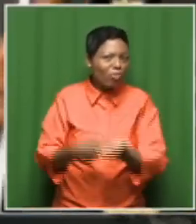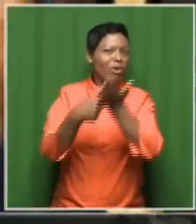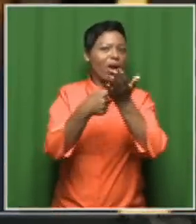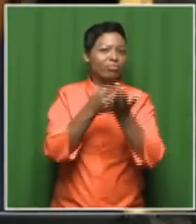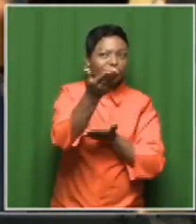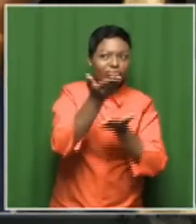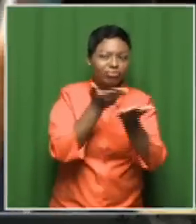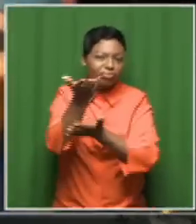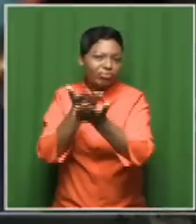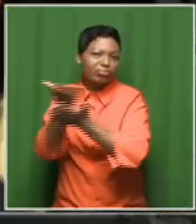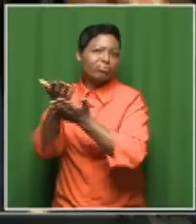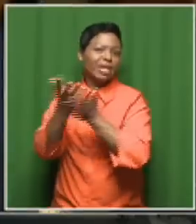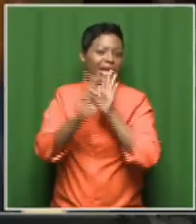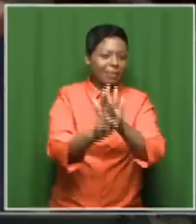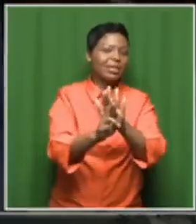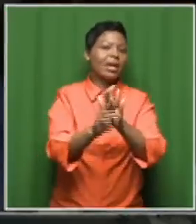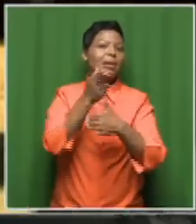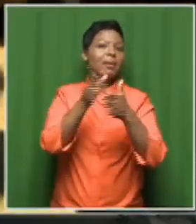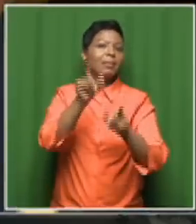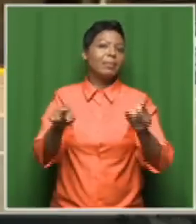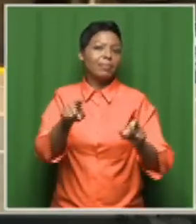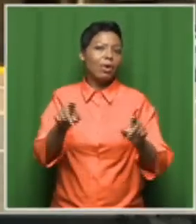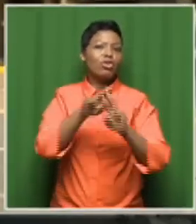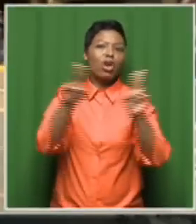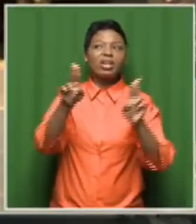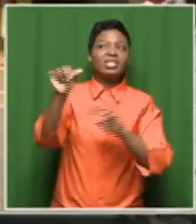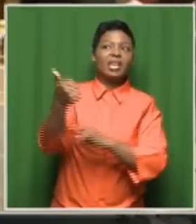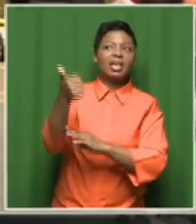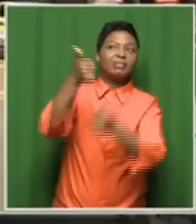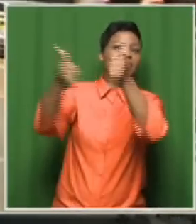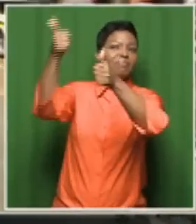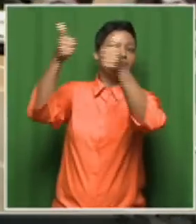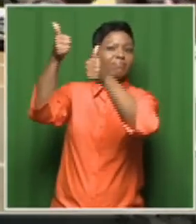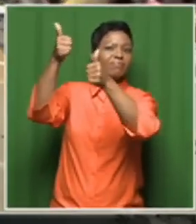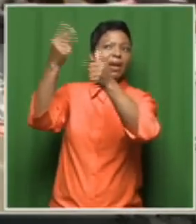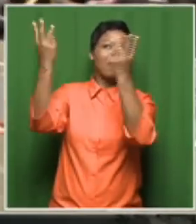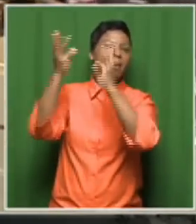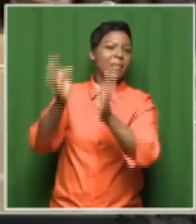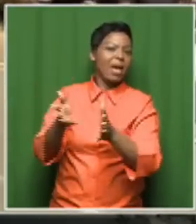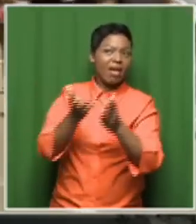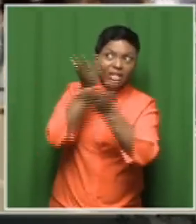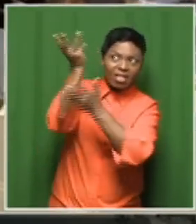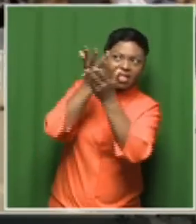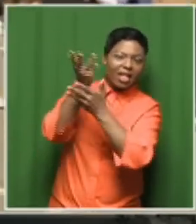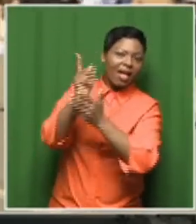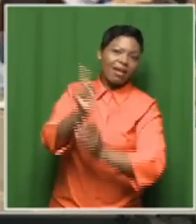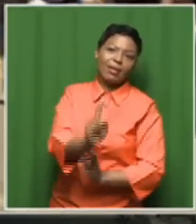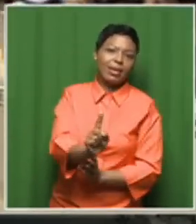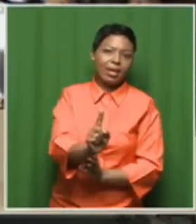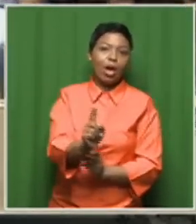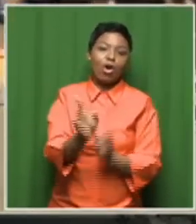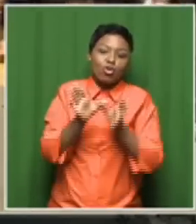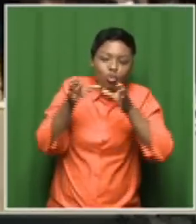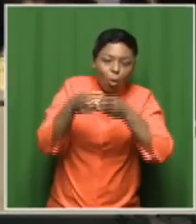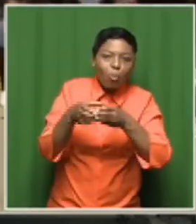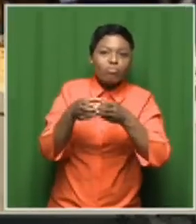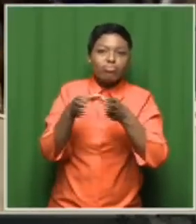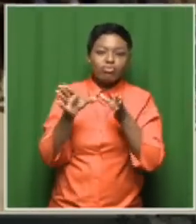and a chauffeur for the general secretary, etc. No, organize in groups